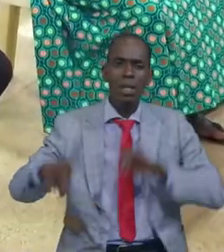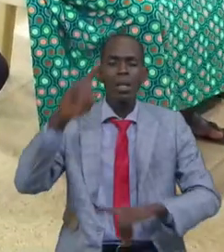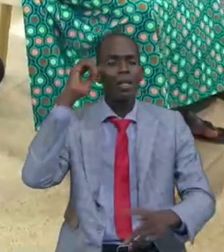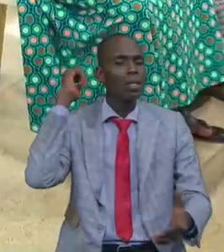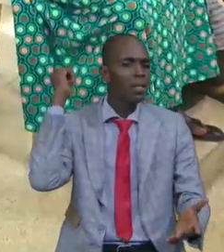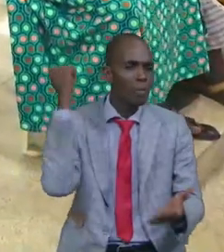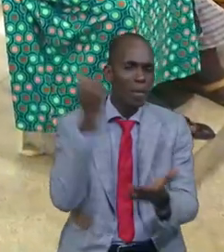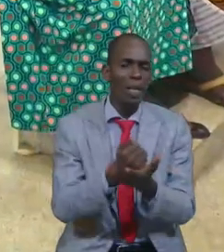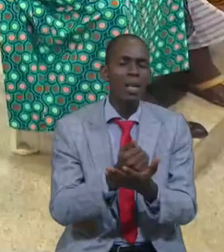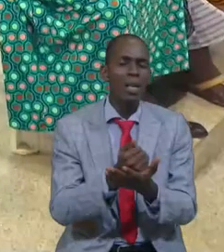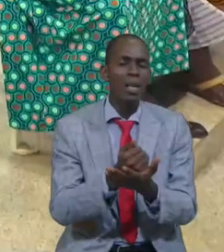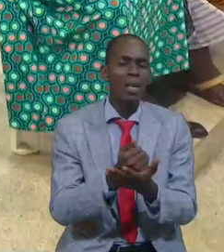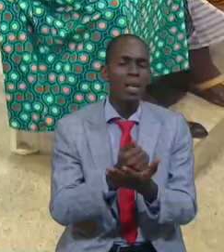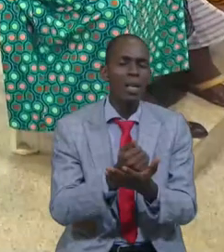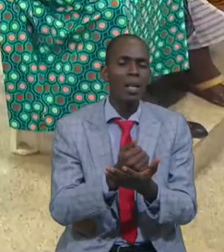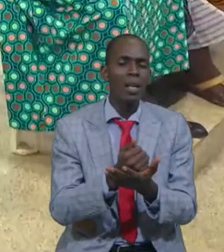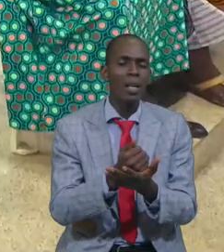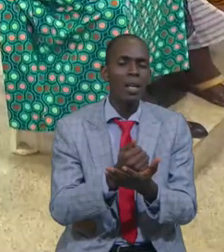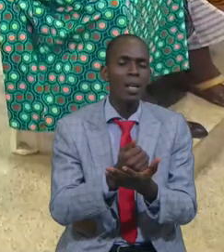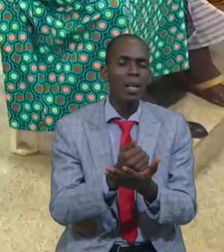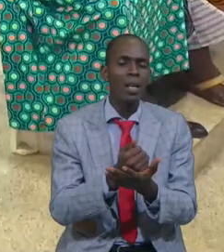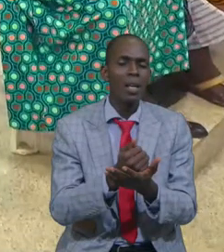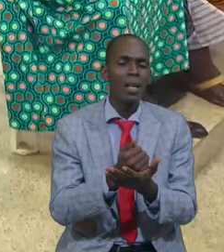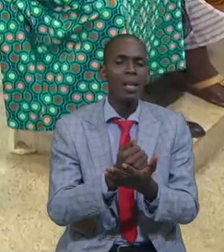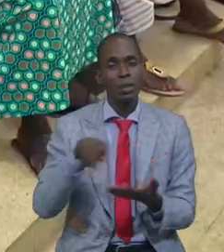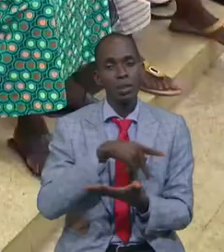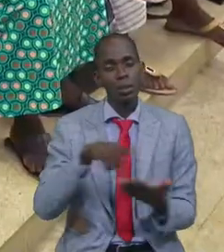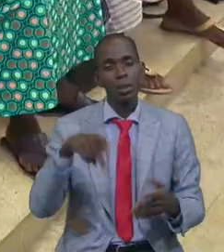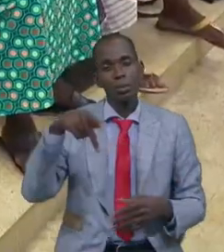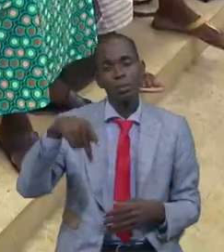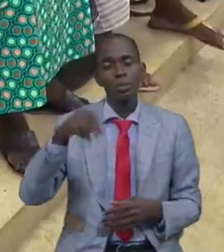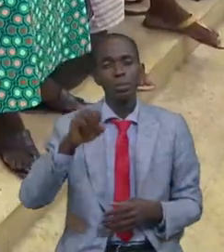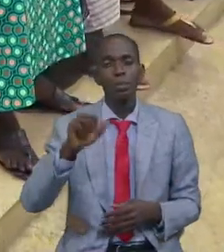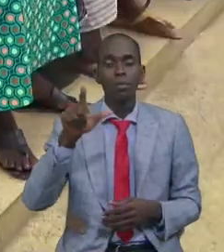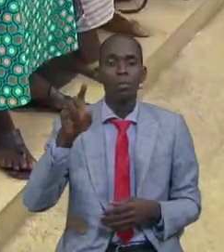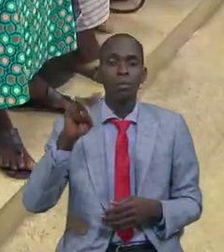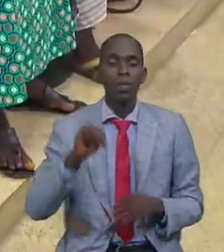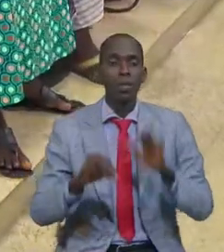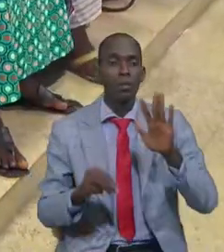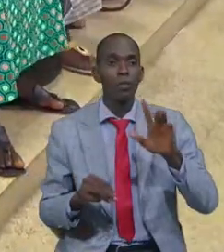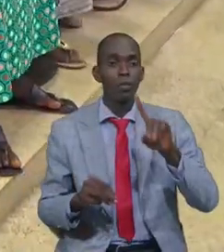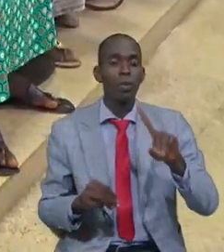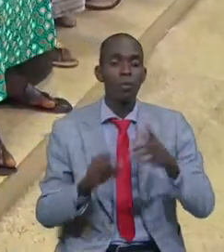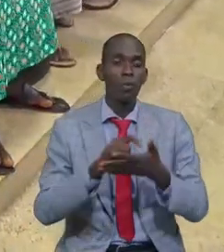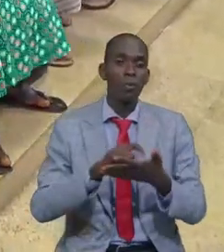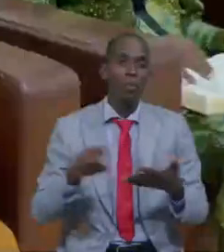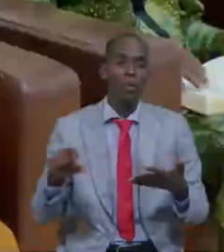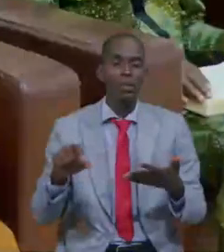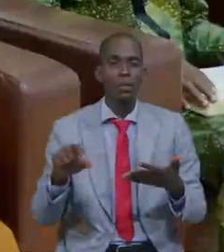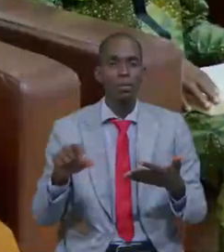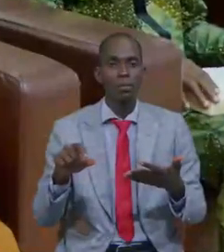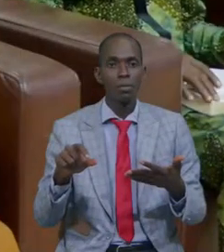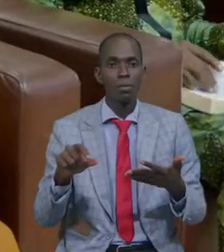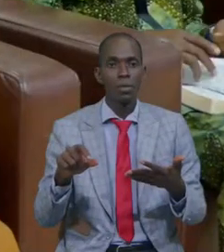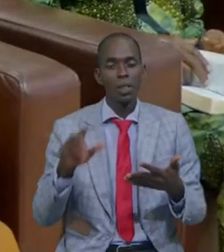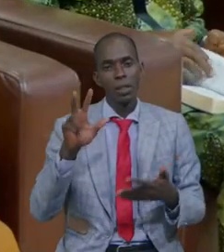can hear. Look at Psalm 51. I'm reading from verse 3. Psalm 51, we're looking